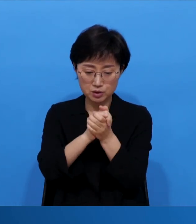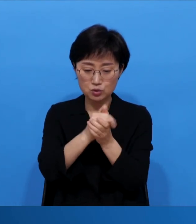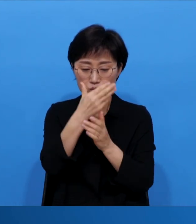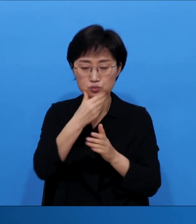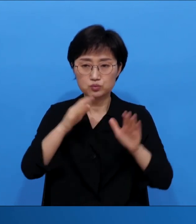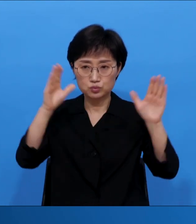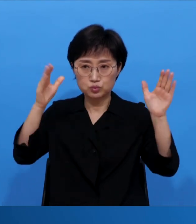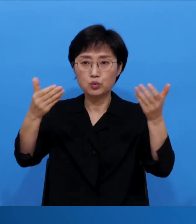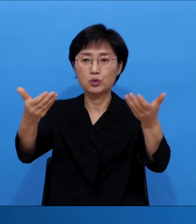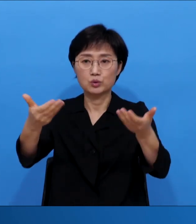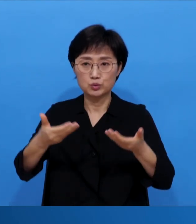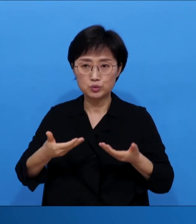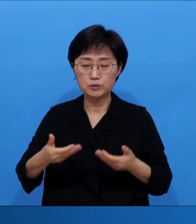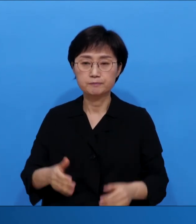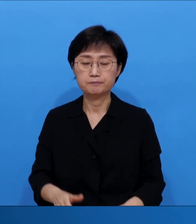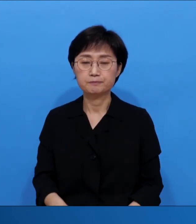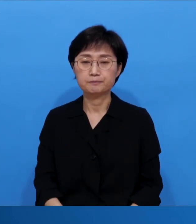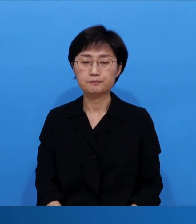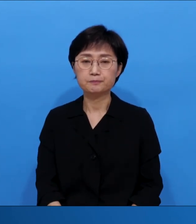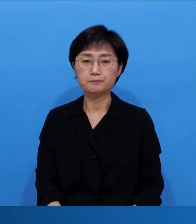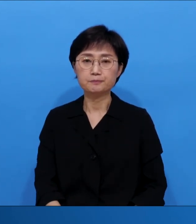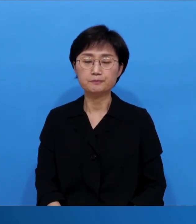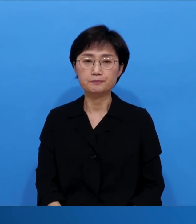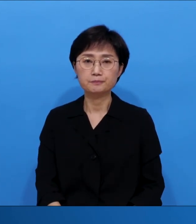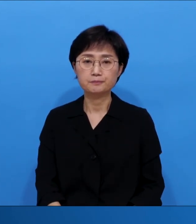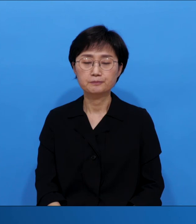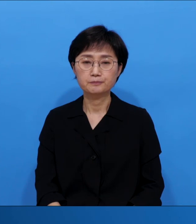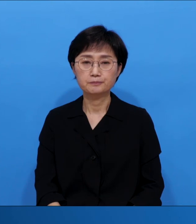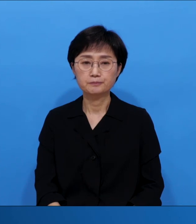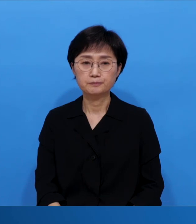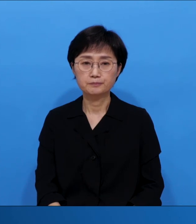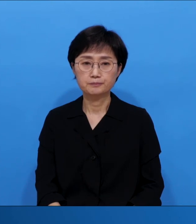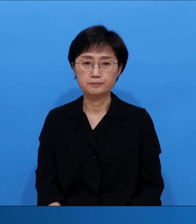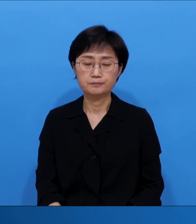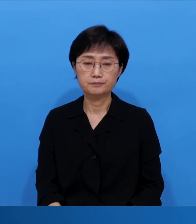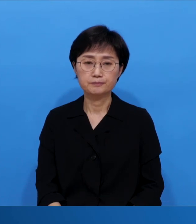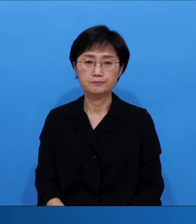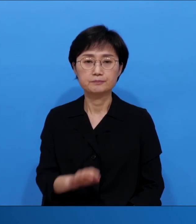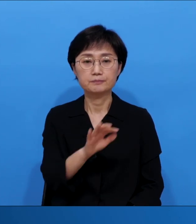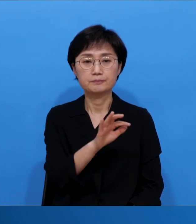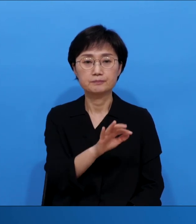sing the second verse of O Lord in My Life, and the pastor will come out and give us the offering, prayer, and benediction.